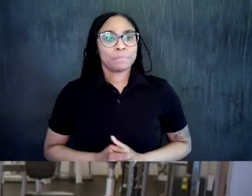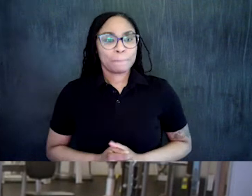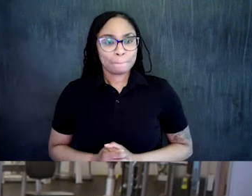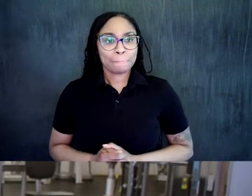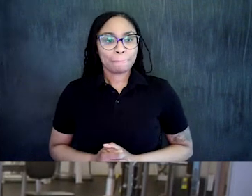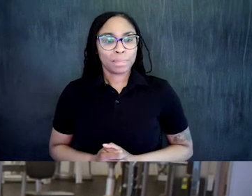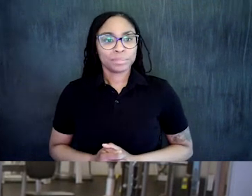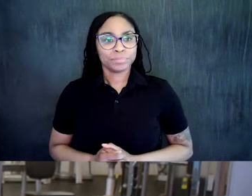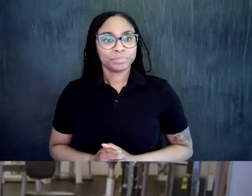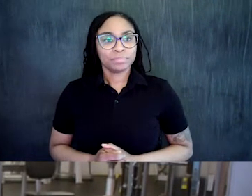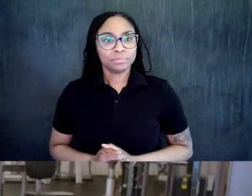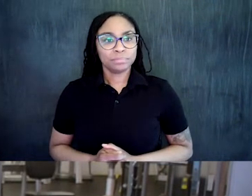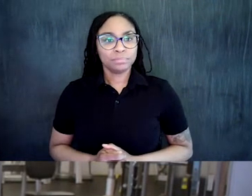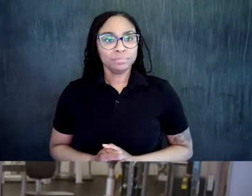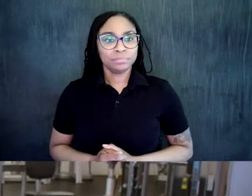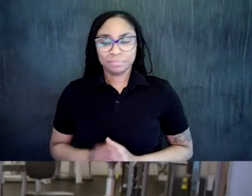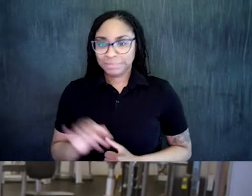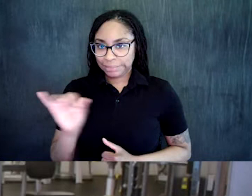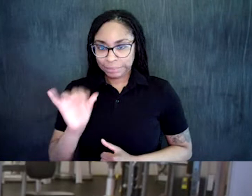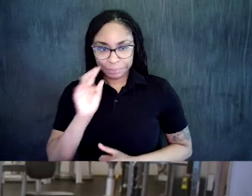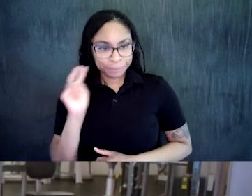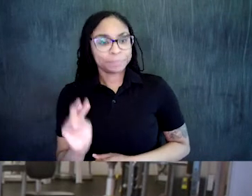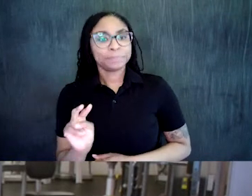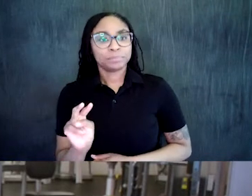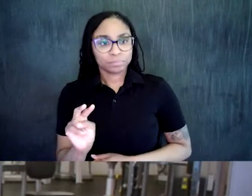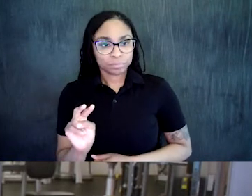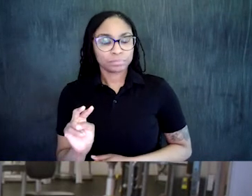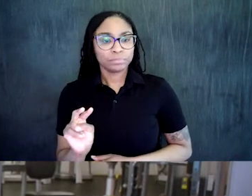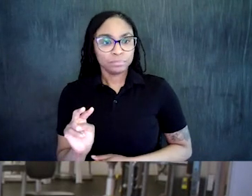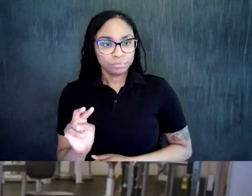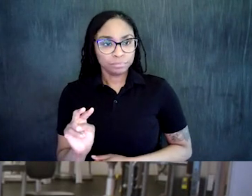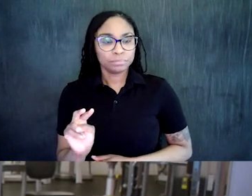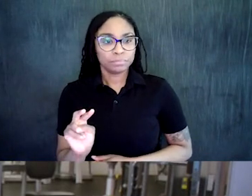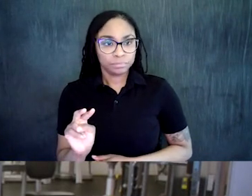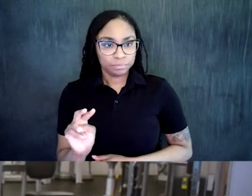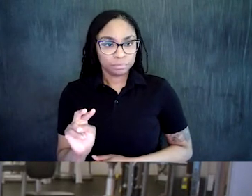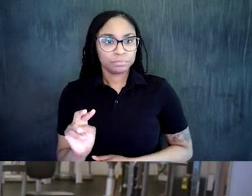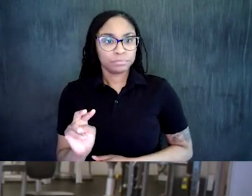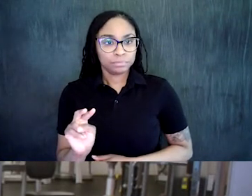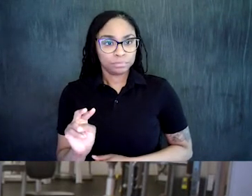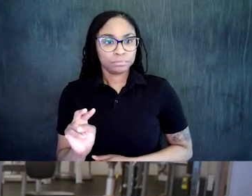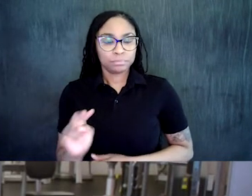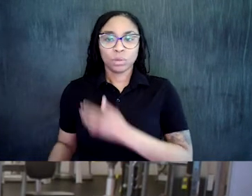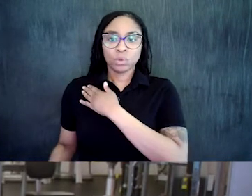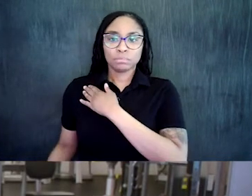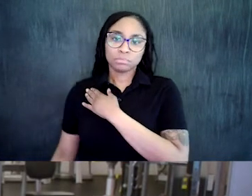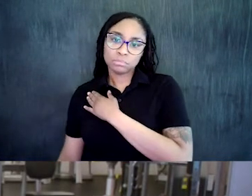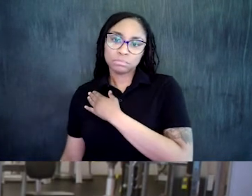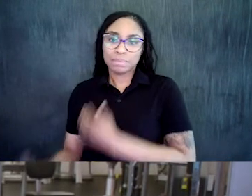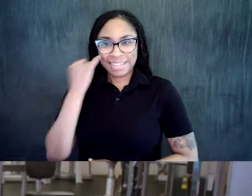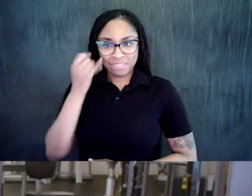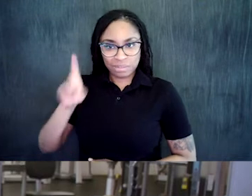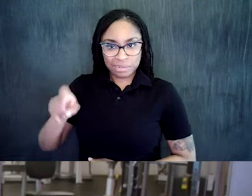So you're going to have them turn their head away from you. You're going to place one hand gently on the shoulder, keeping a little pressure down. The other